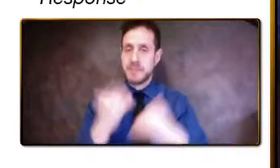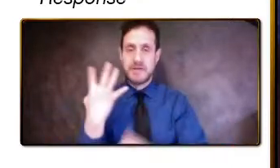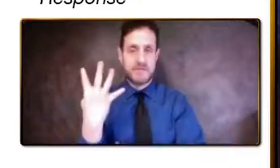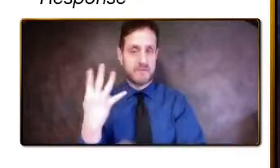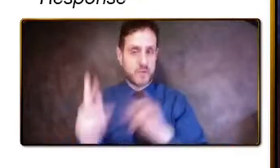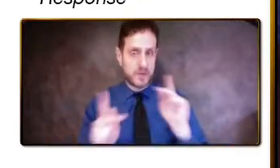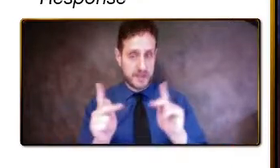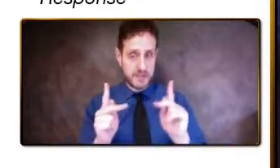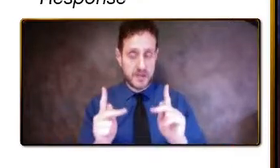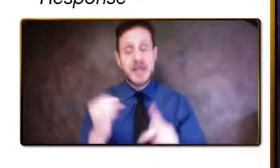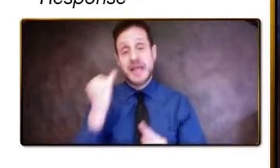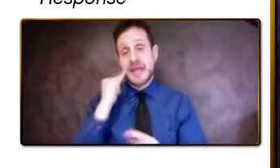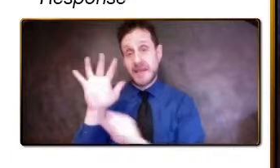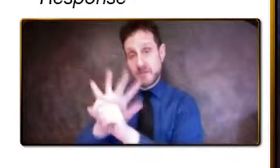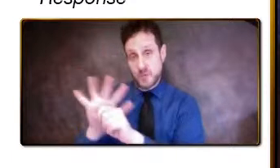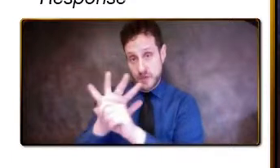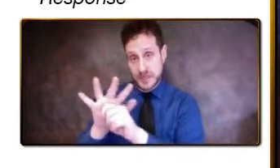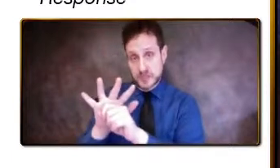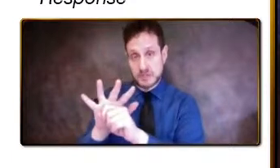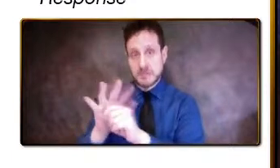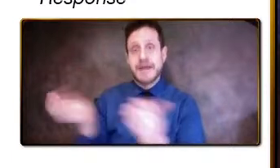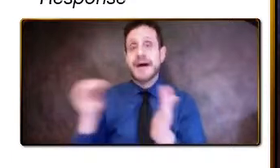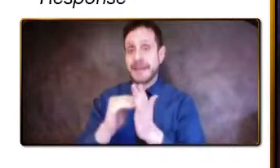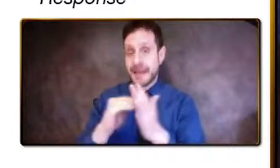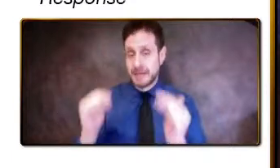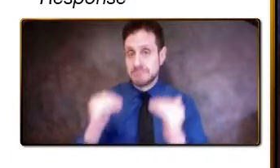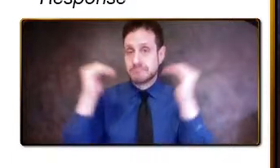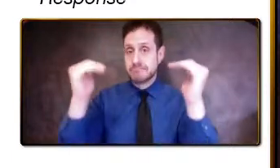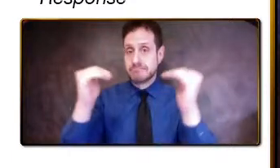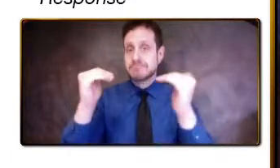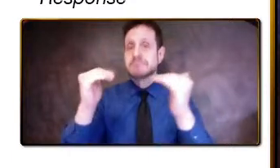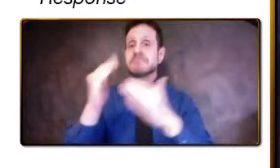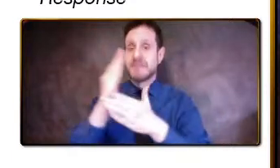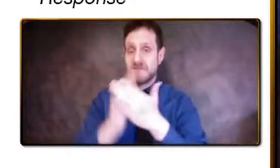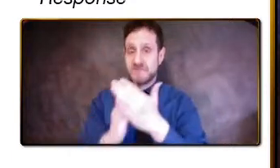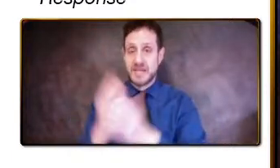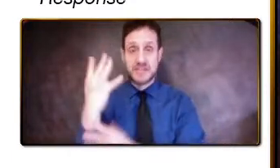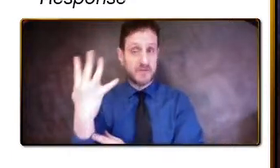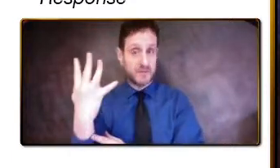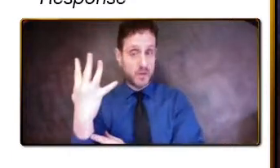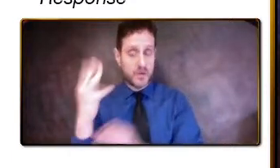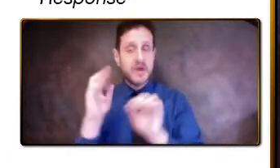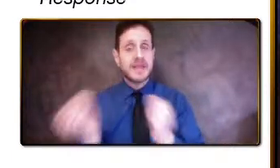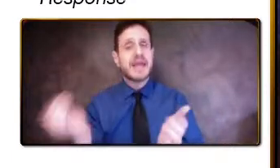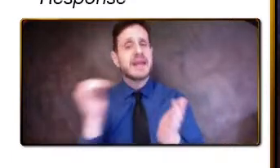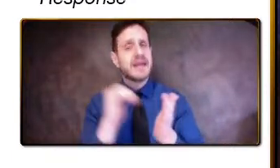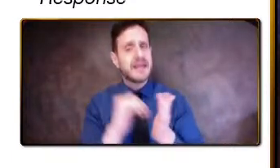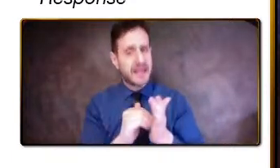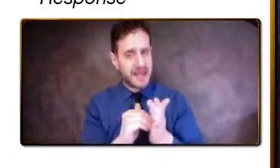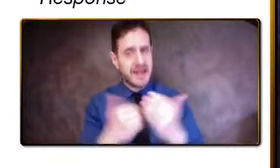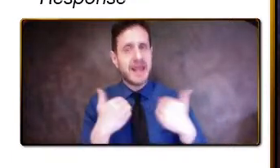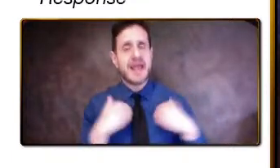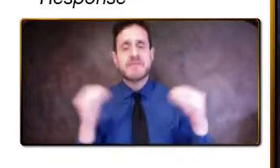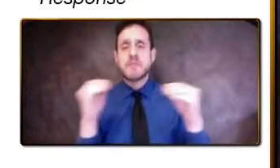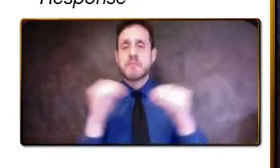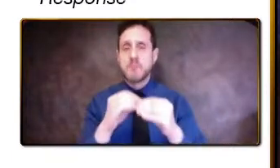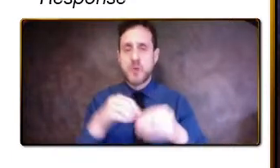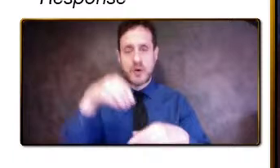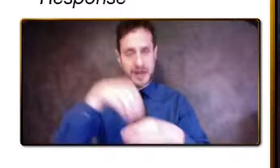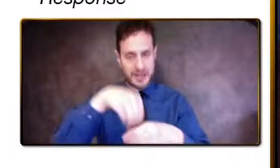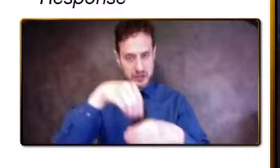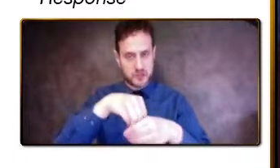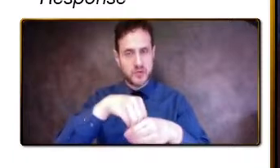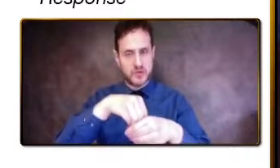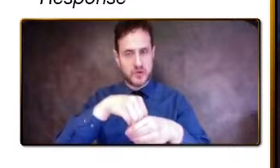enough to move into phase 4 and out of Tier 1 can resume some greater indoor operations